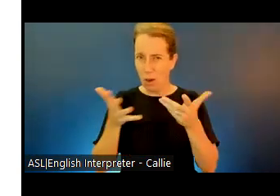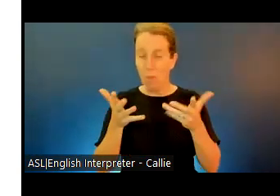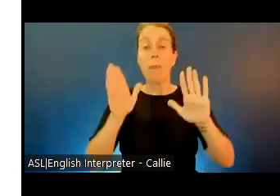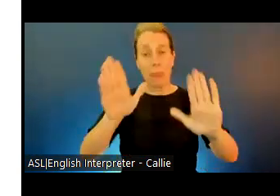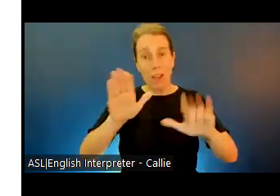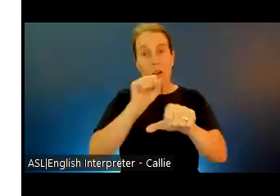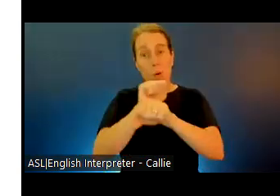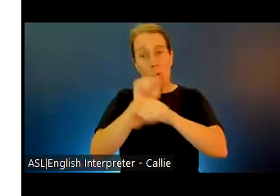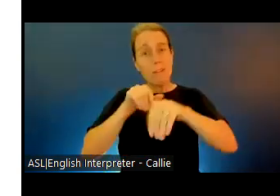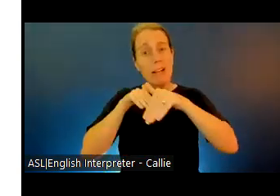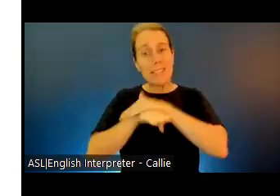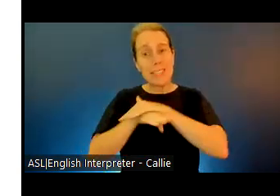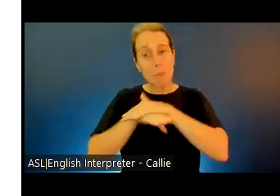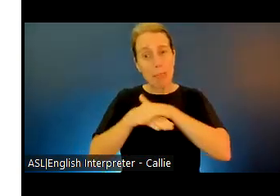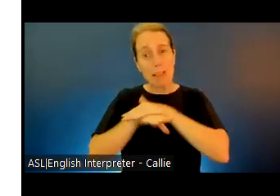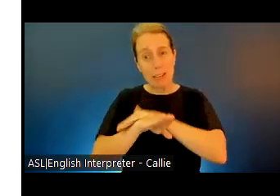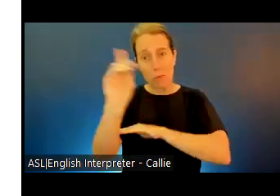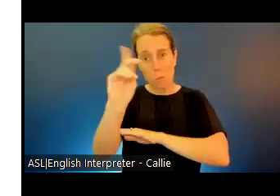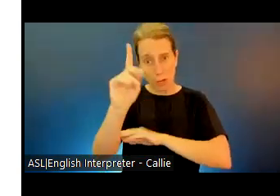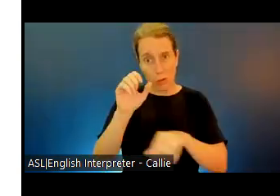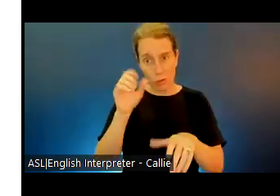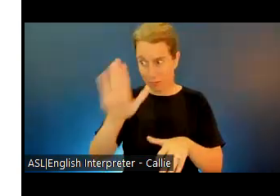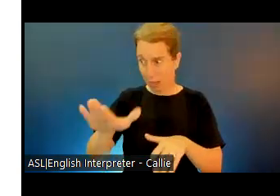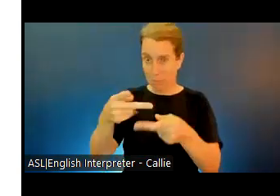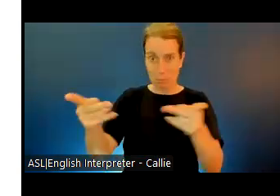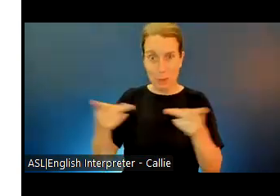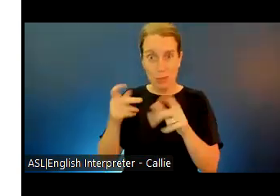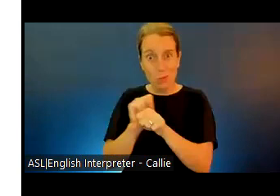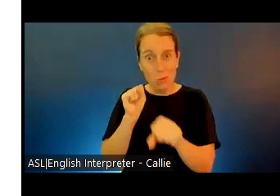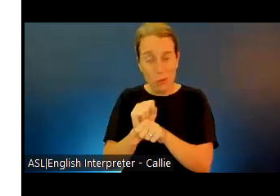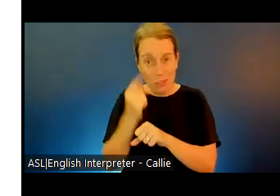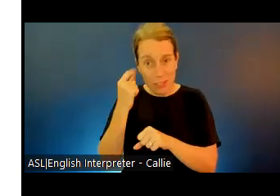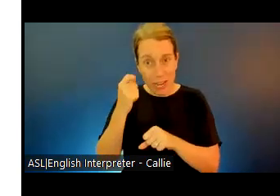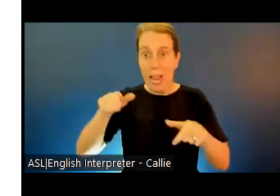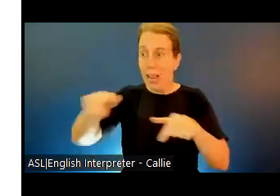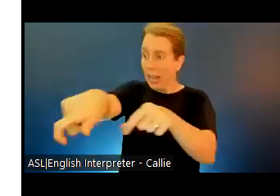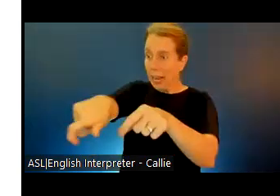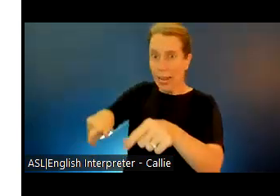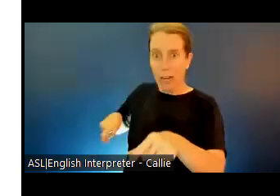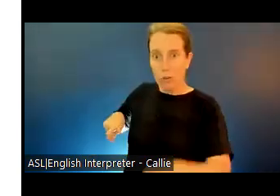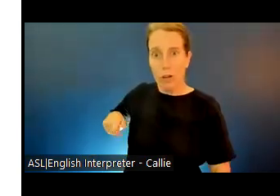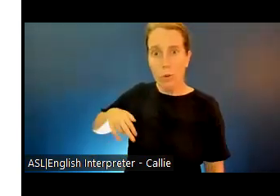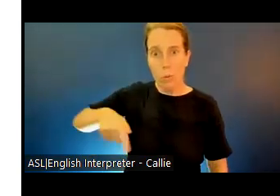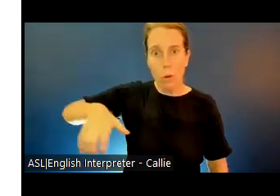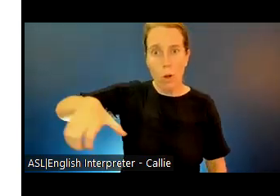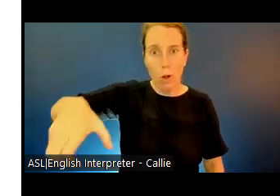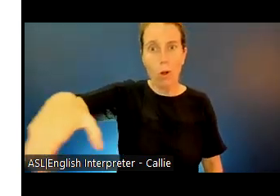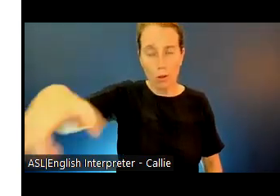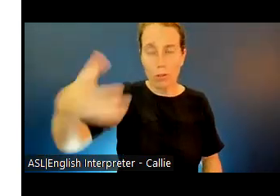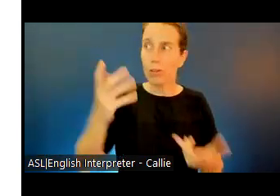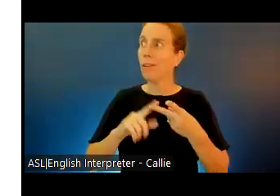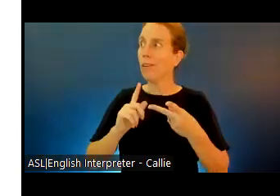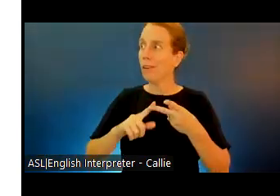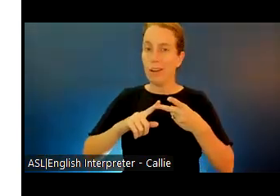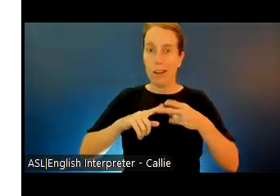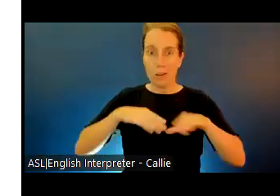it's handrails, zero elevation footing, and those types of things. And so those are areas that we have intersections